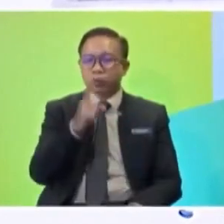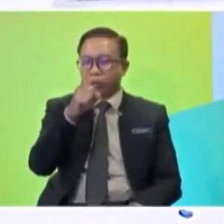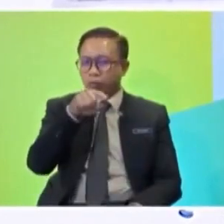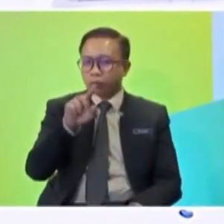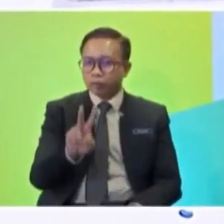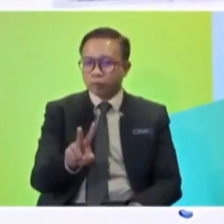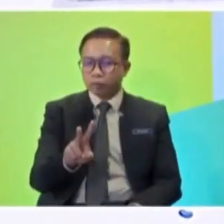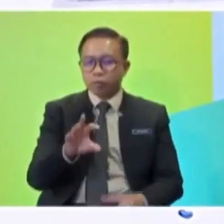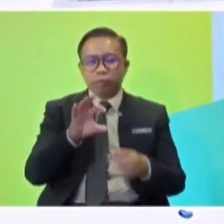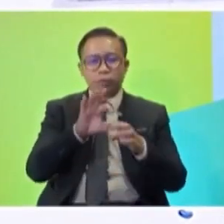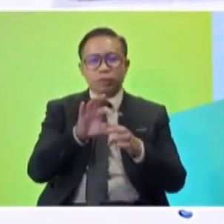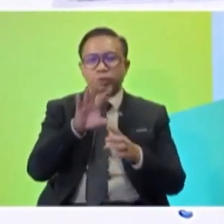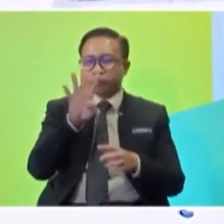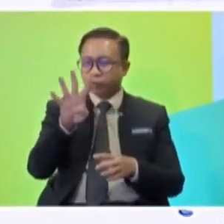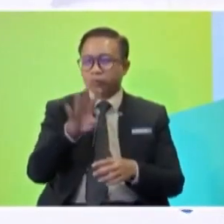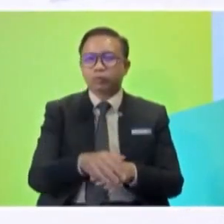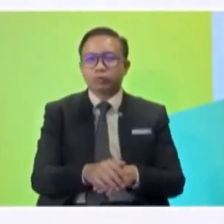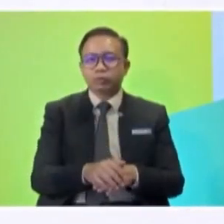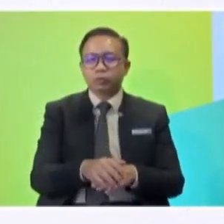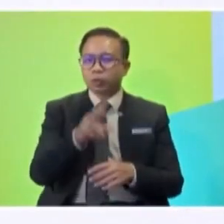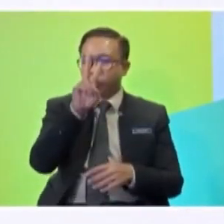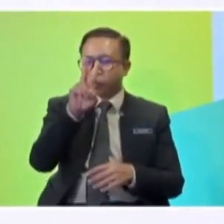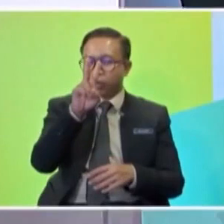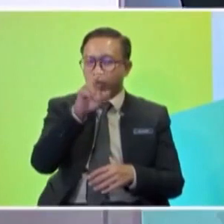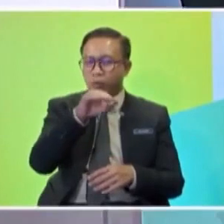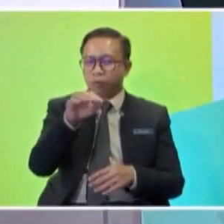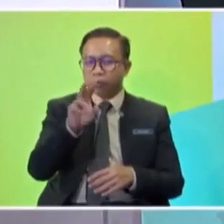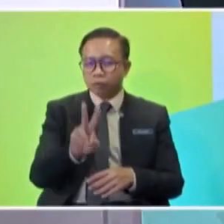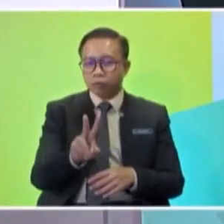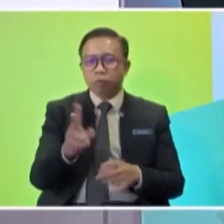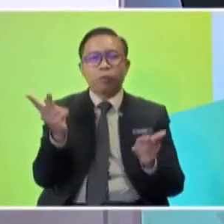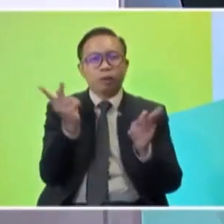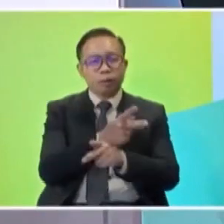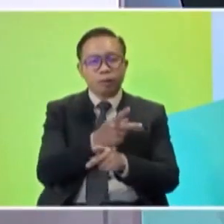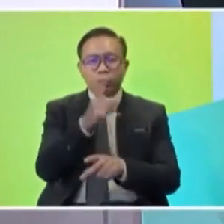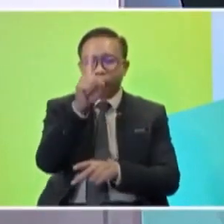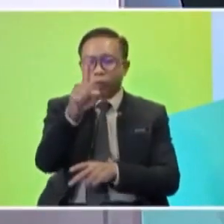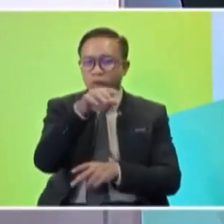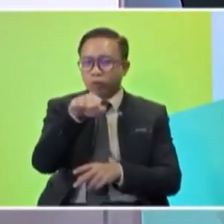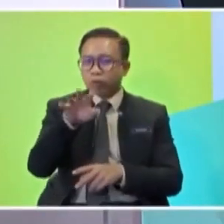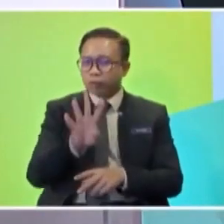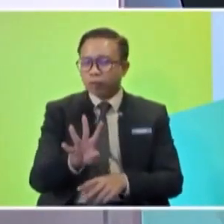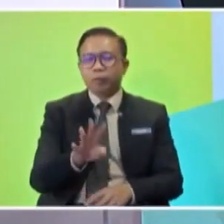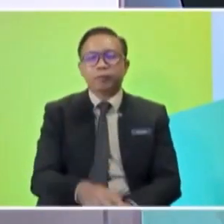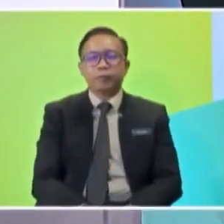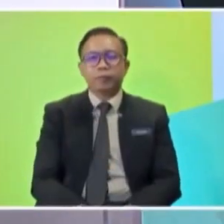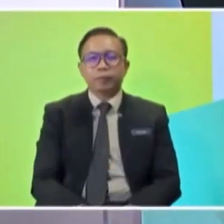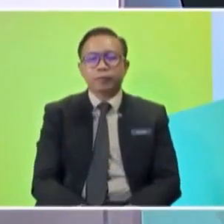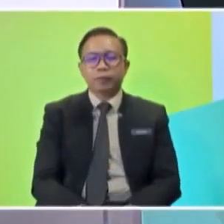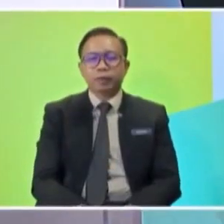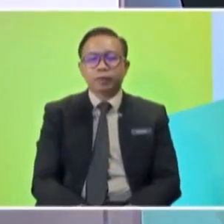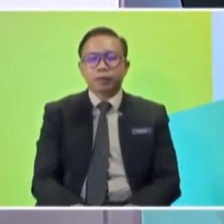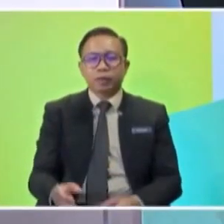1/2 divided with 4 to 1/2 multiply with 1/4. So this is how